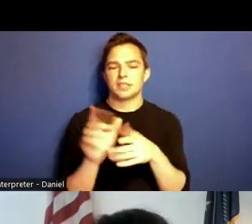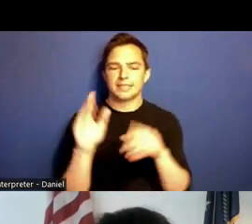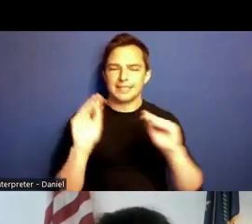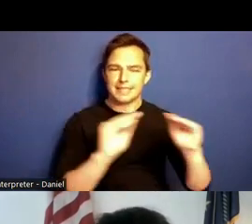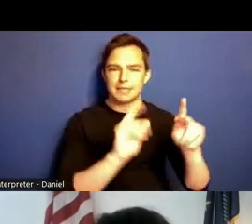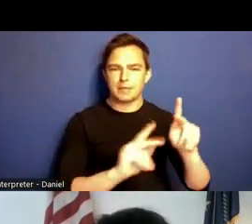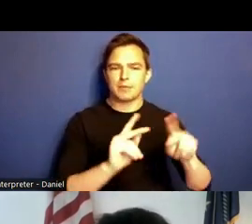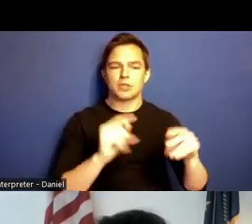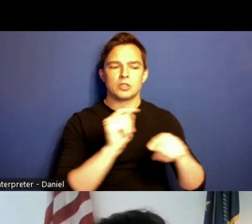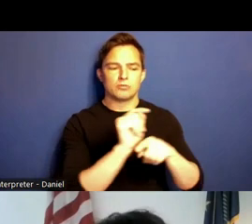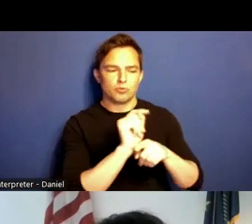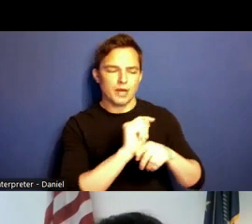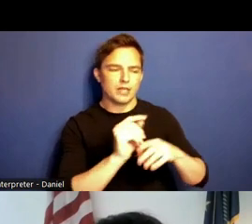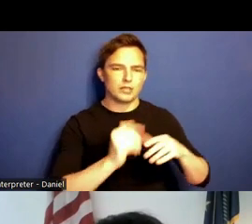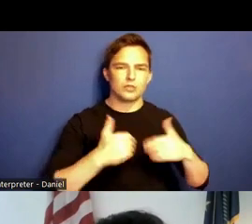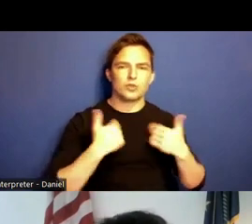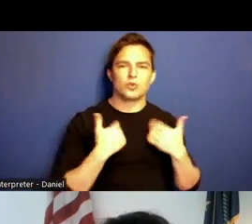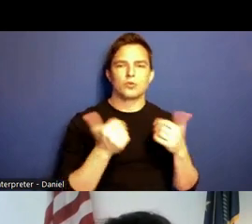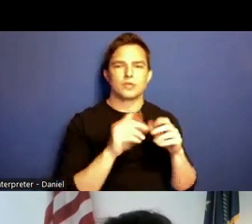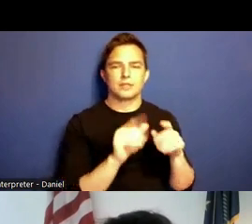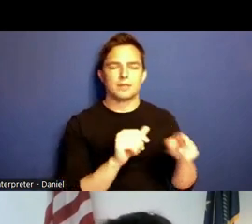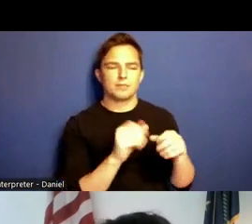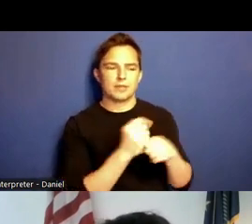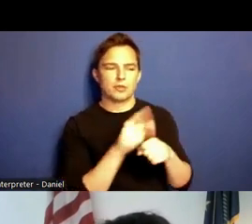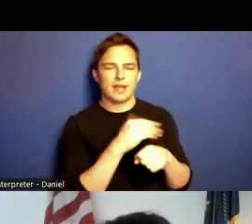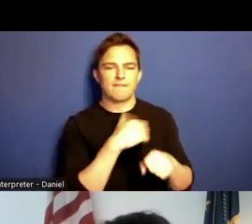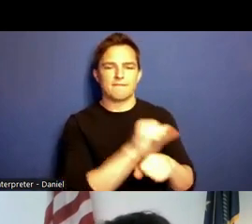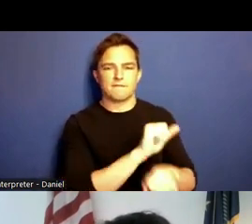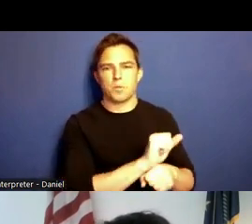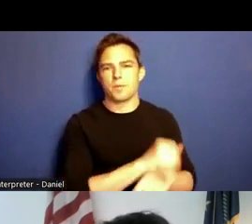train youth with disabilities so they can be employed.